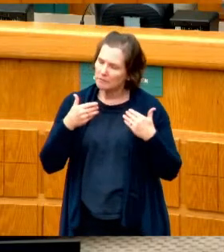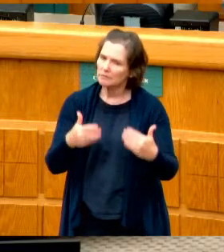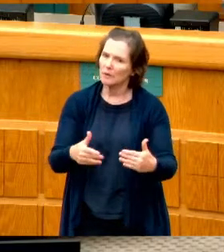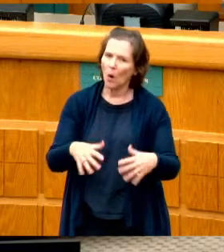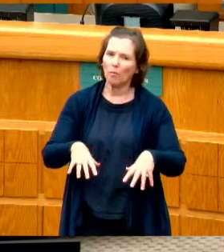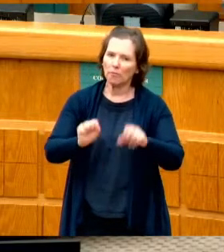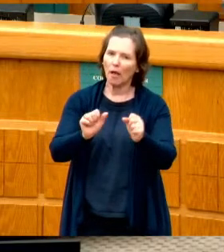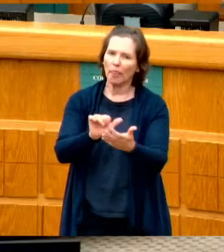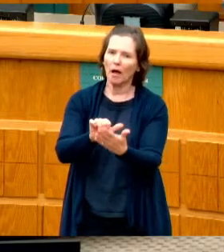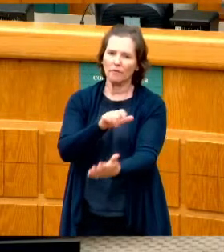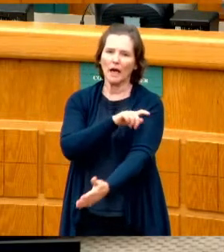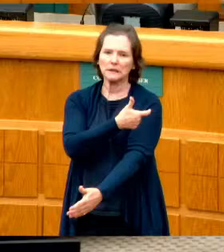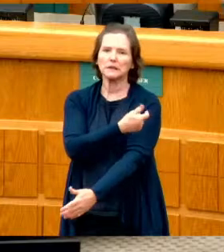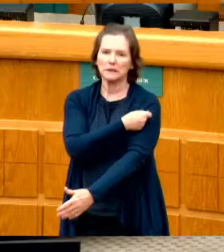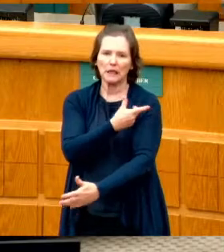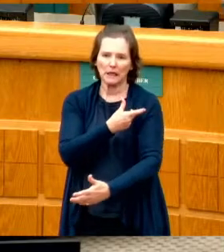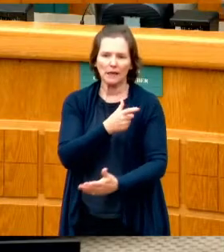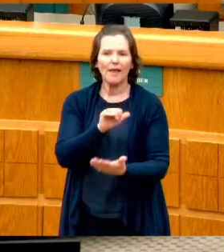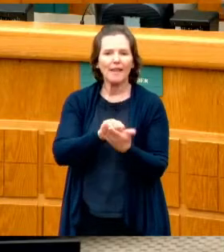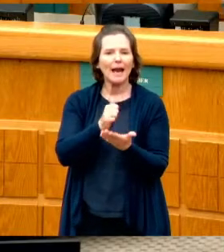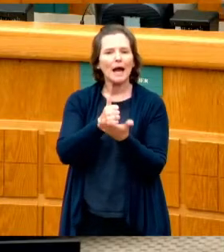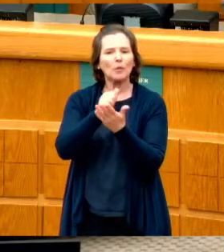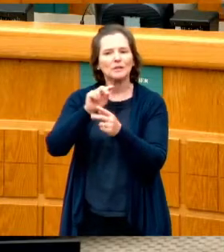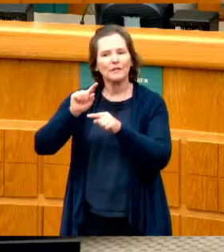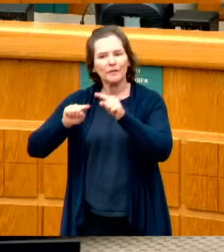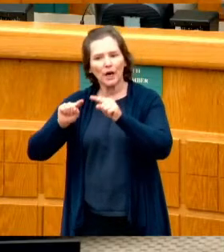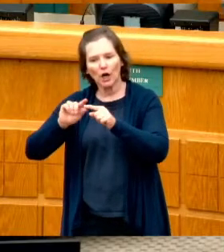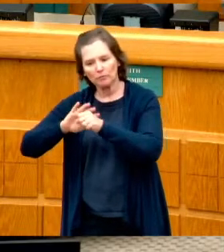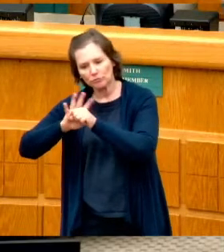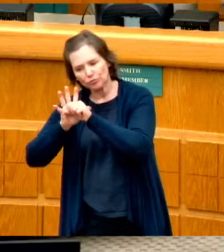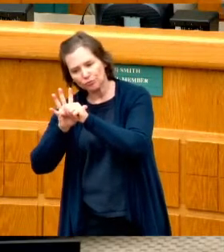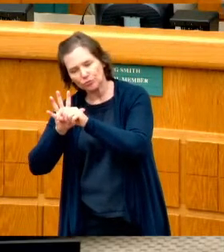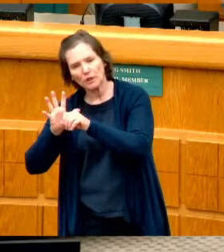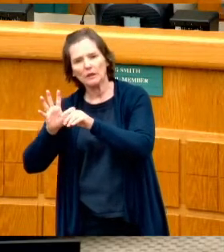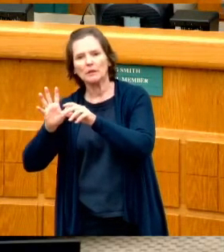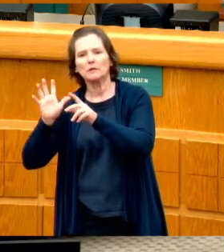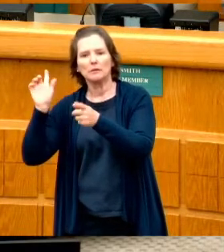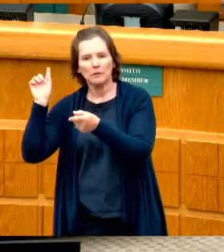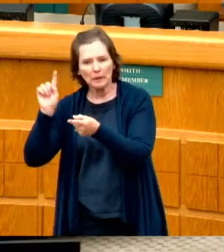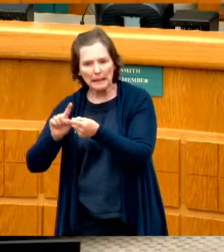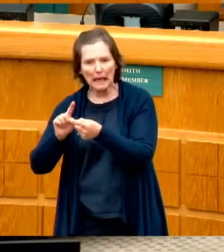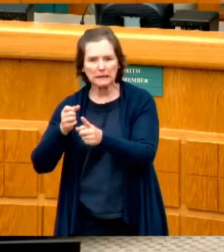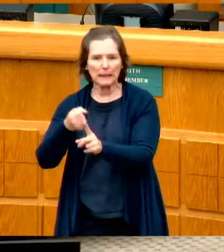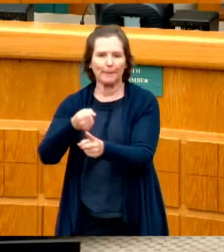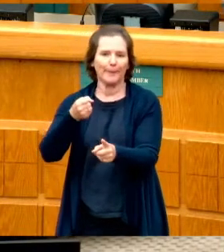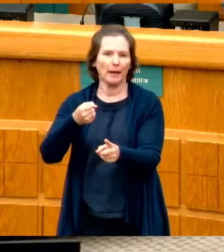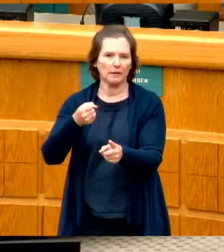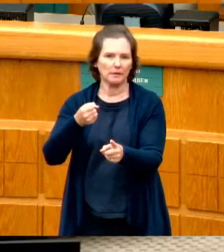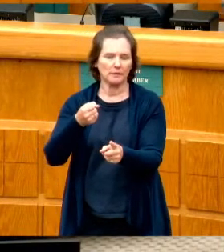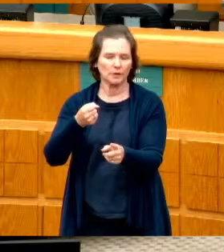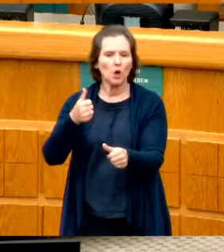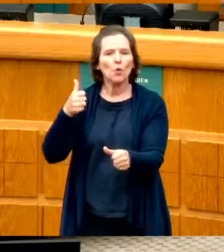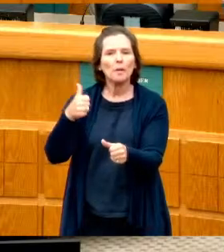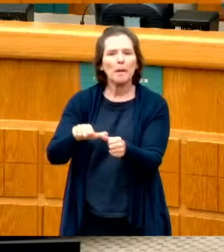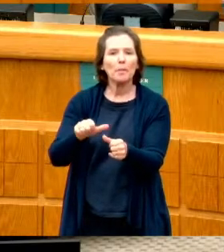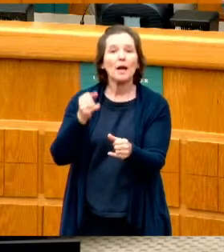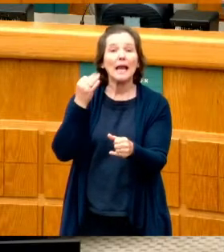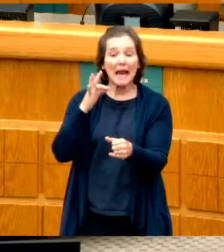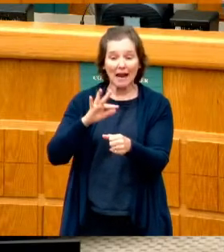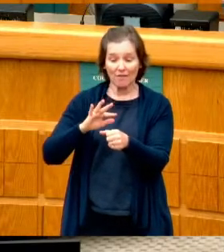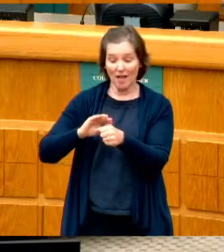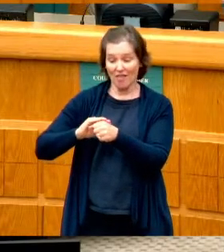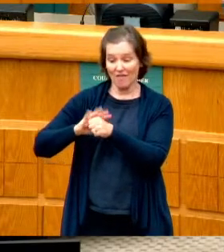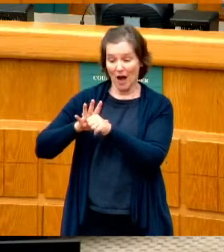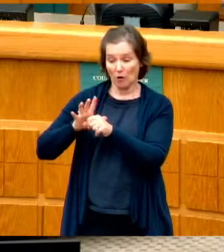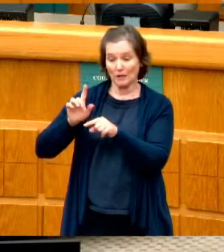tool to keep variants at bay. Remember, if the virus cannot replicate, the